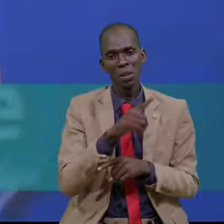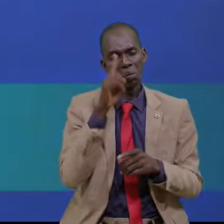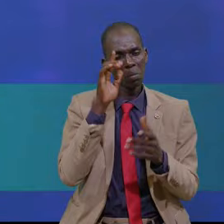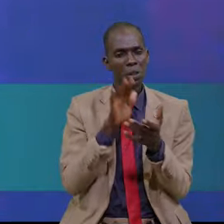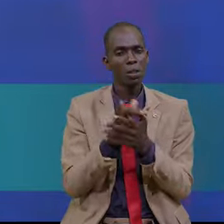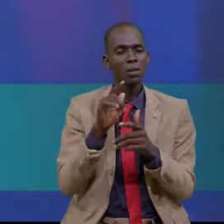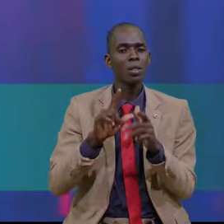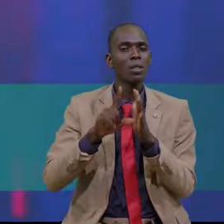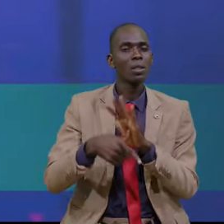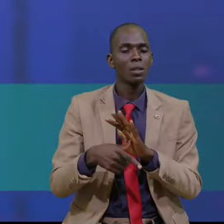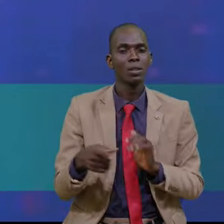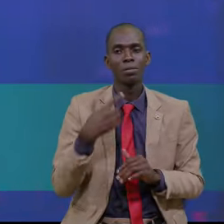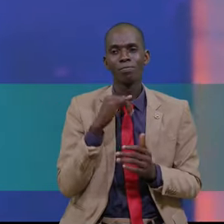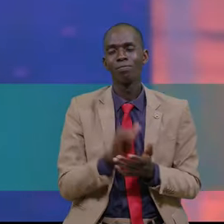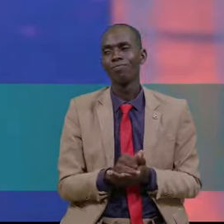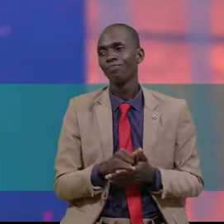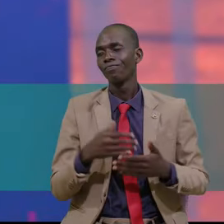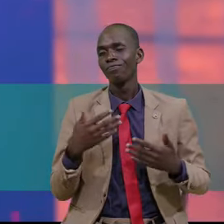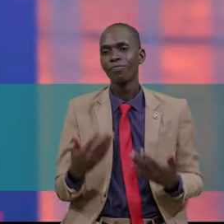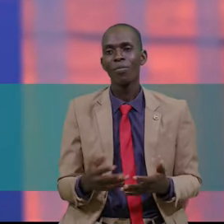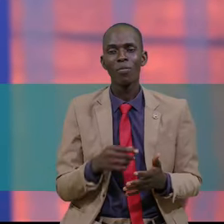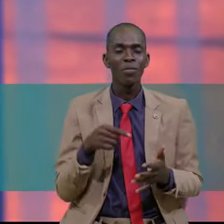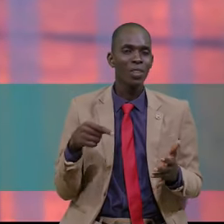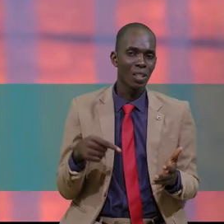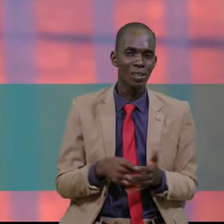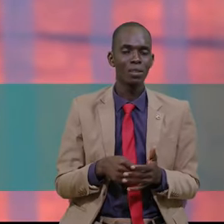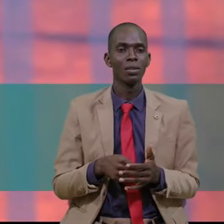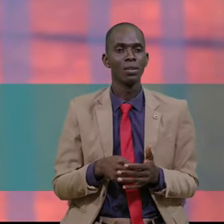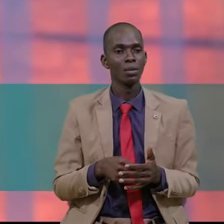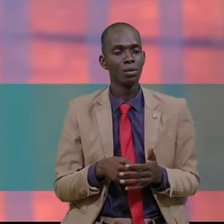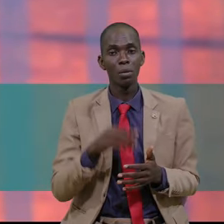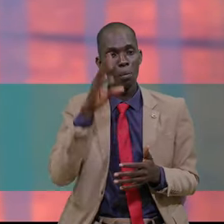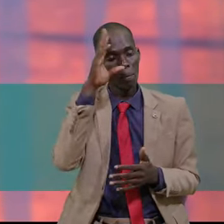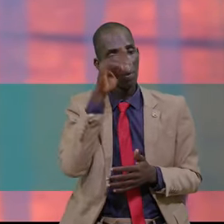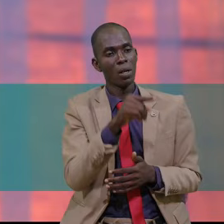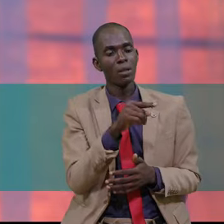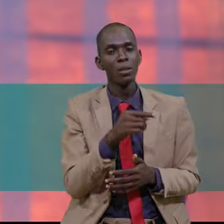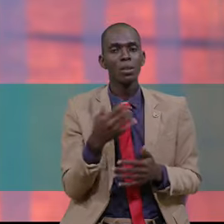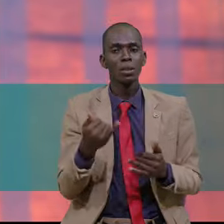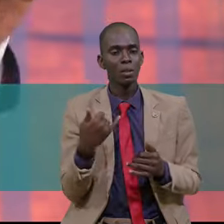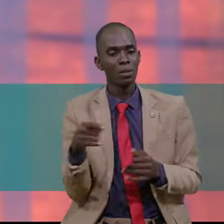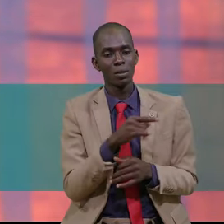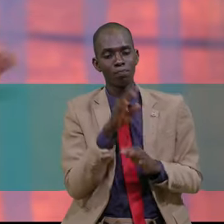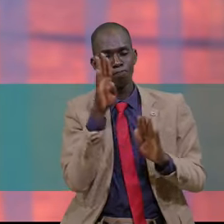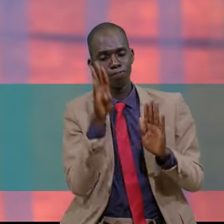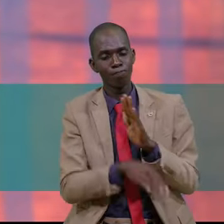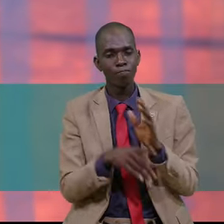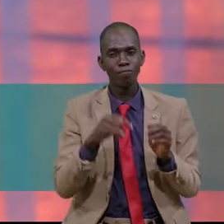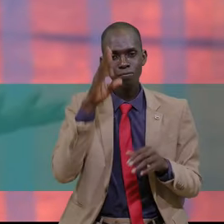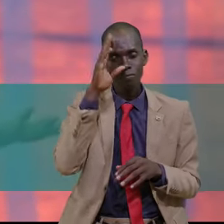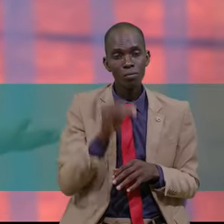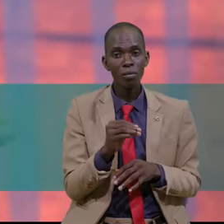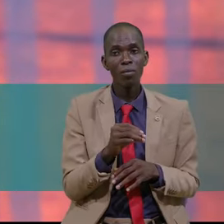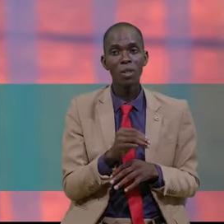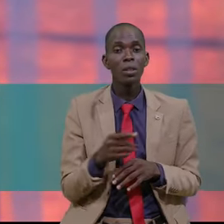this man they despised the Mana they belit the manner they disrespected